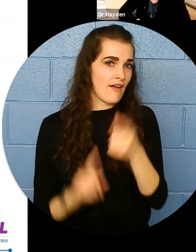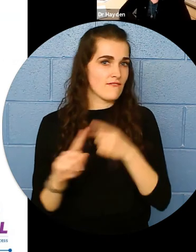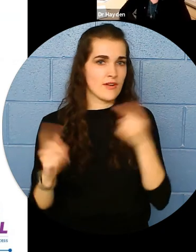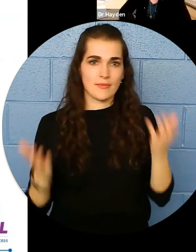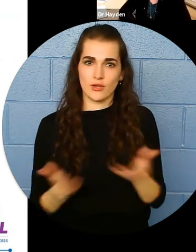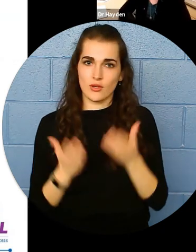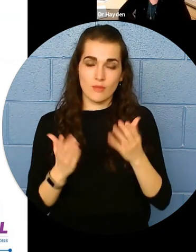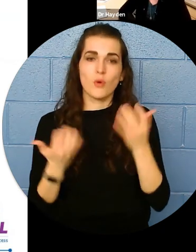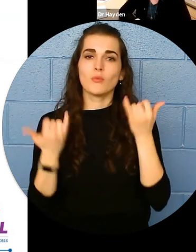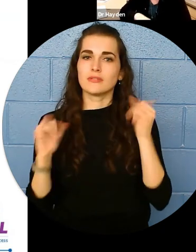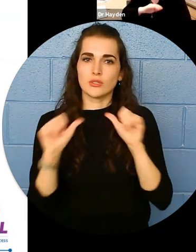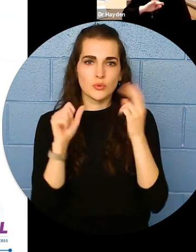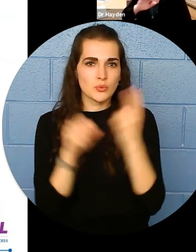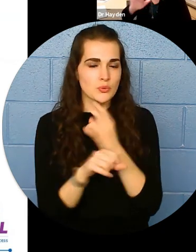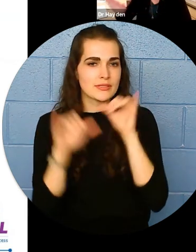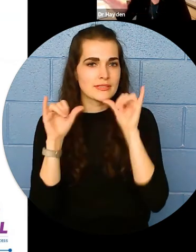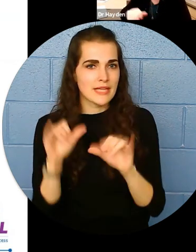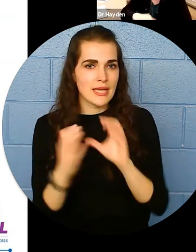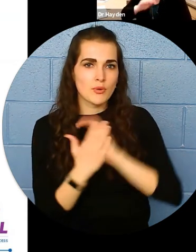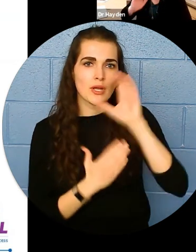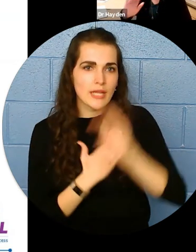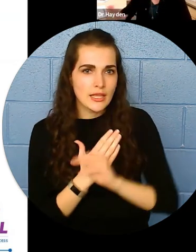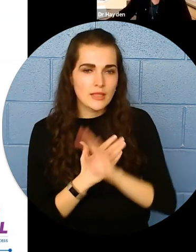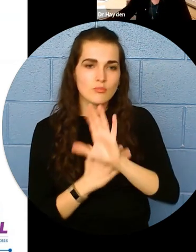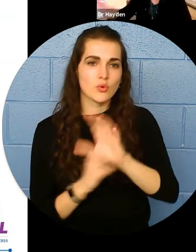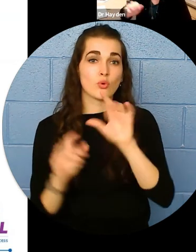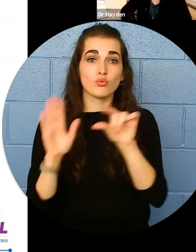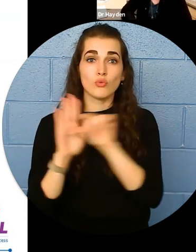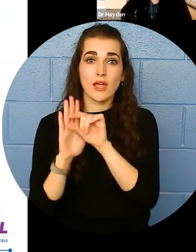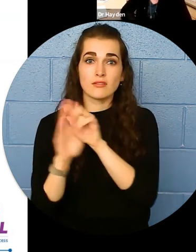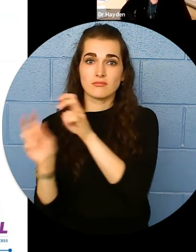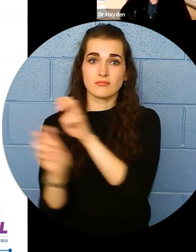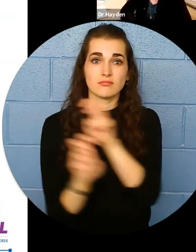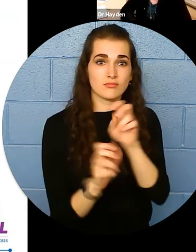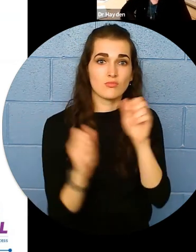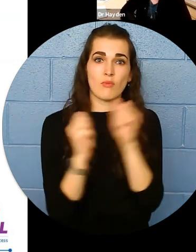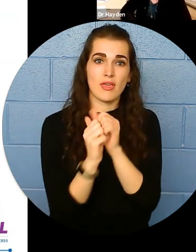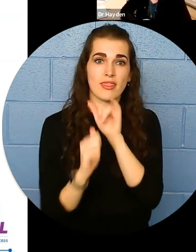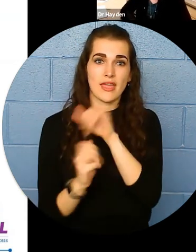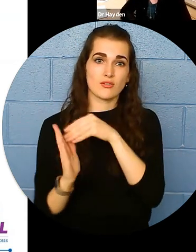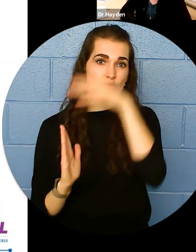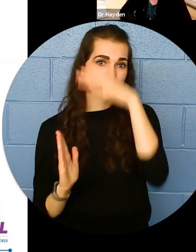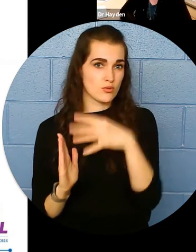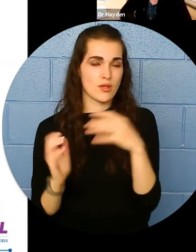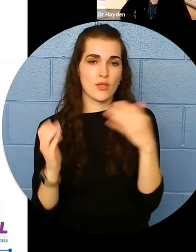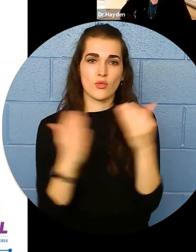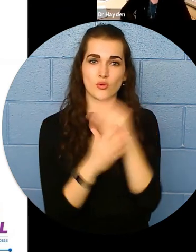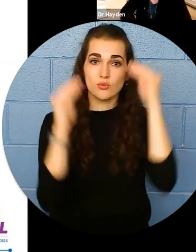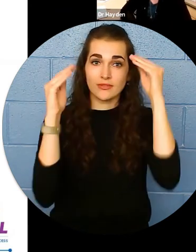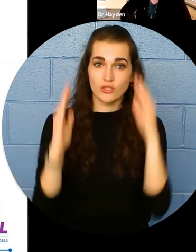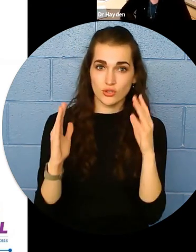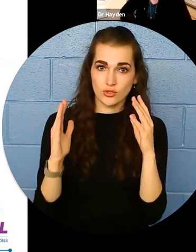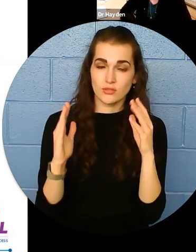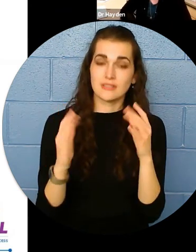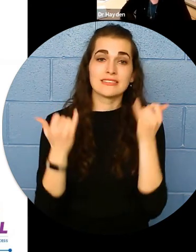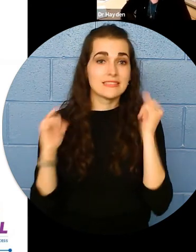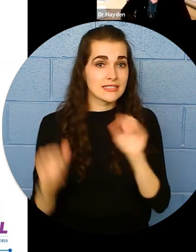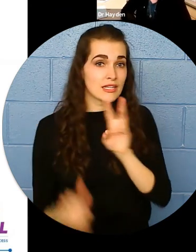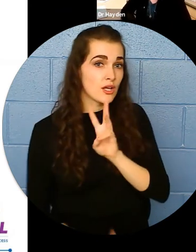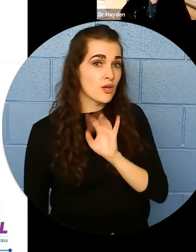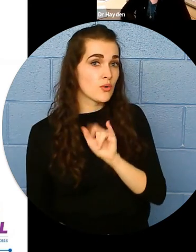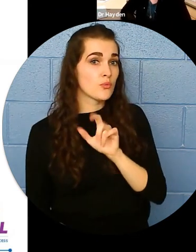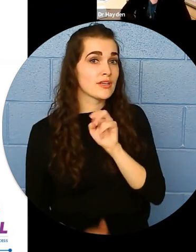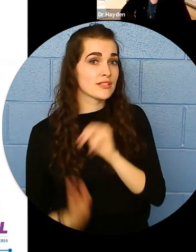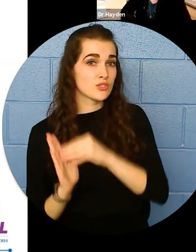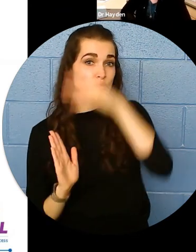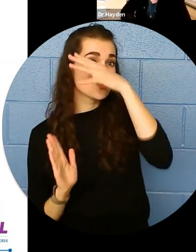we've already been using this year, and your child's grades will just transition right with them. You will still be a Willson student. You